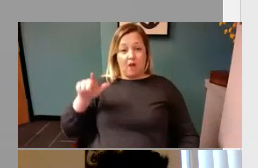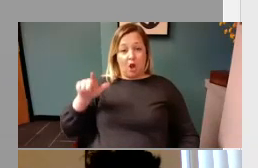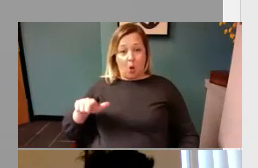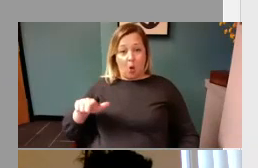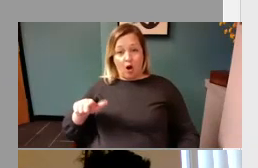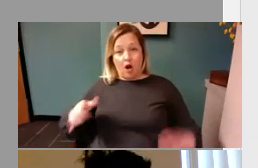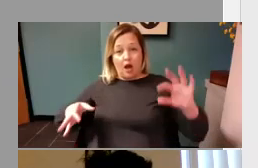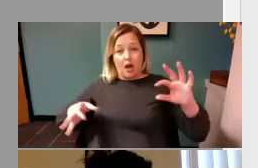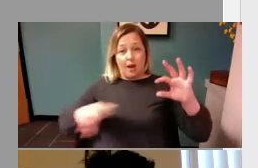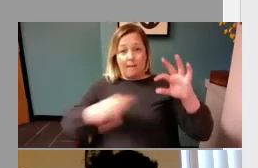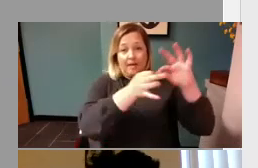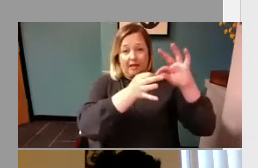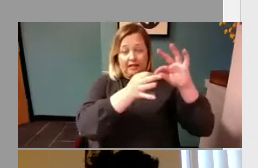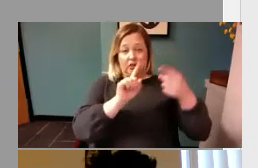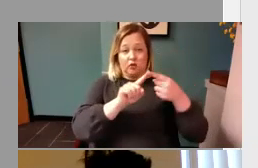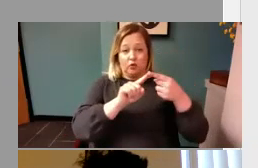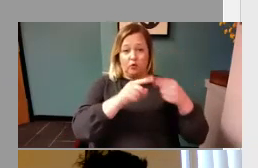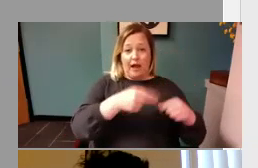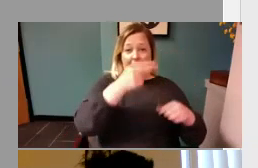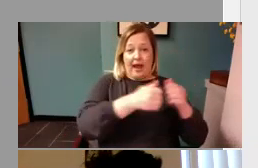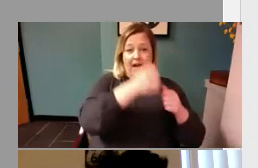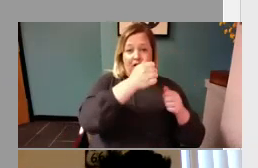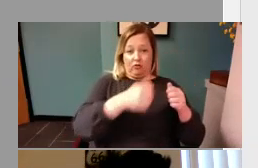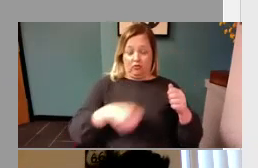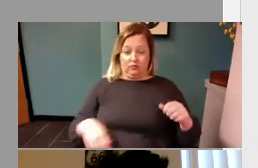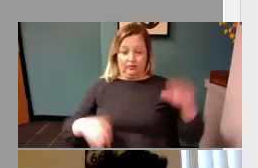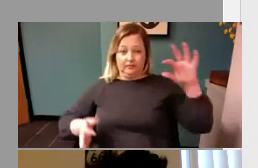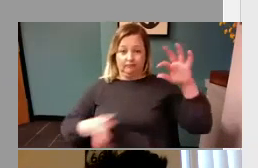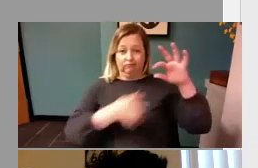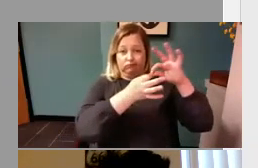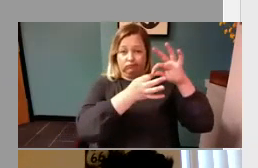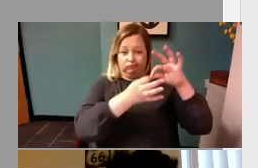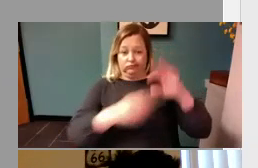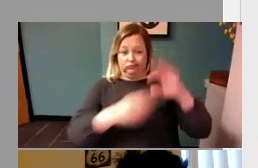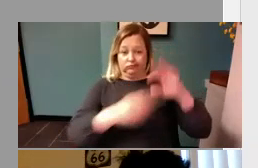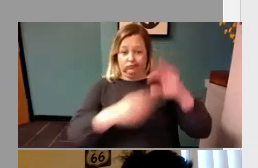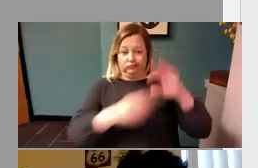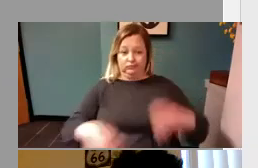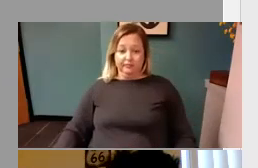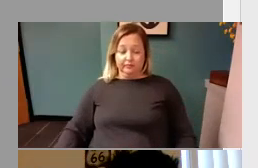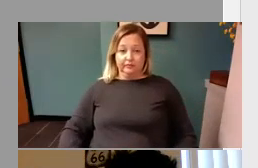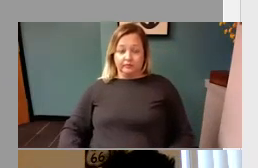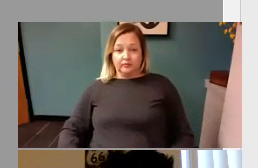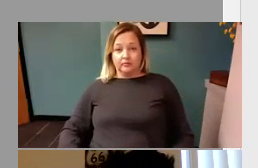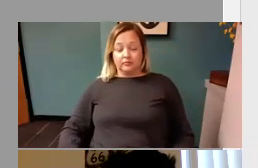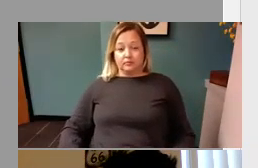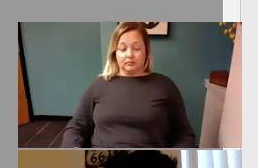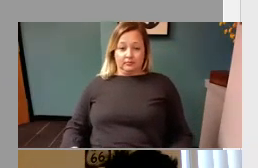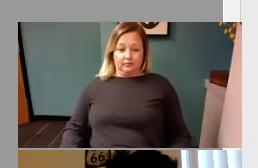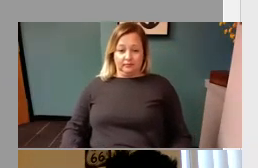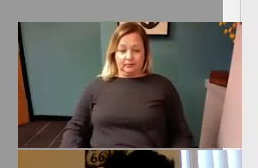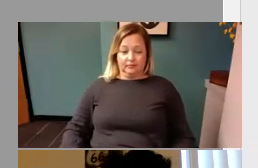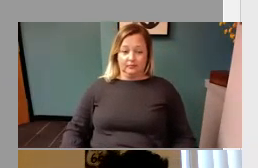actually kept the rank of the tree as the maximum rank of the original set of two trees or pair of